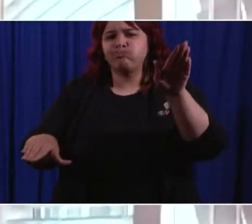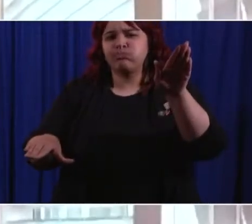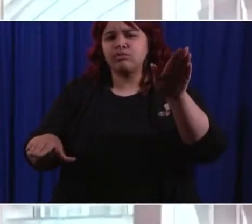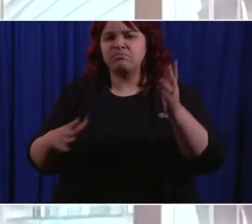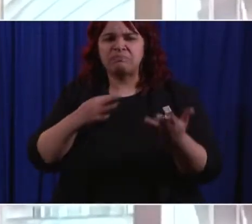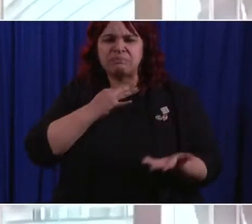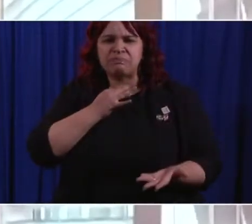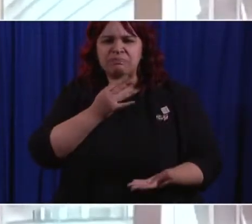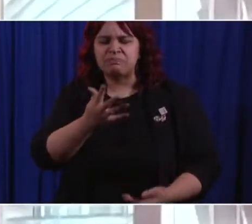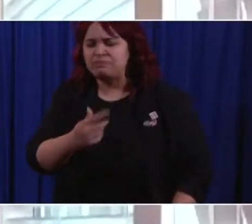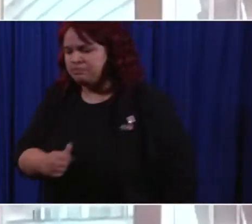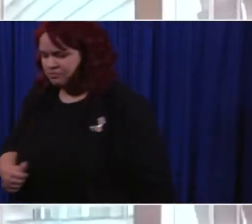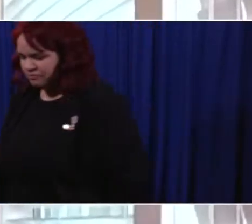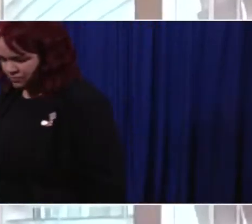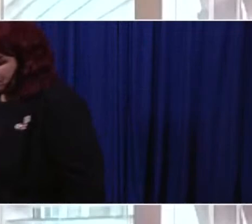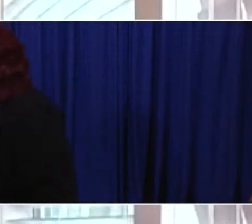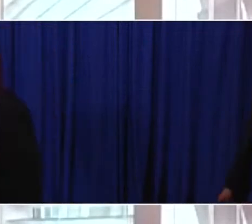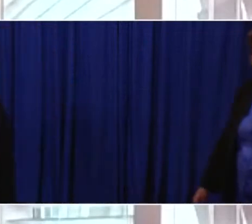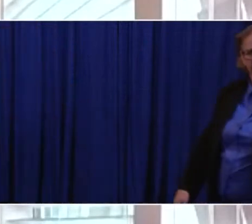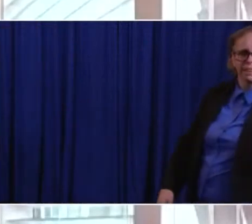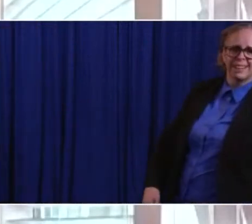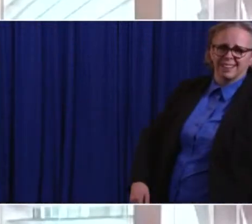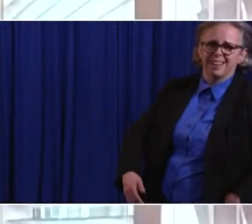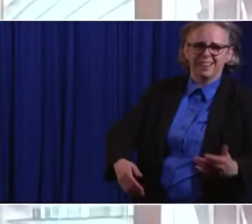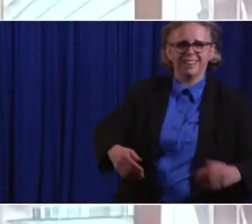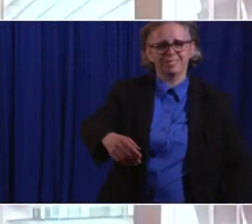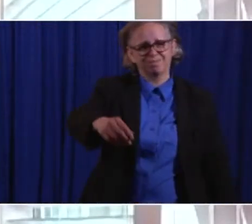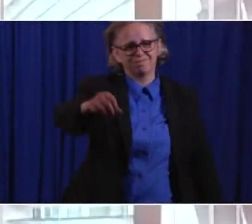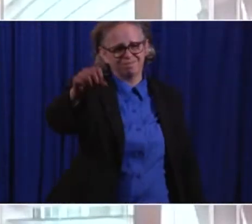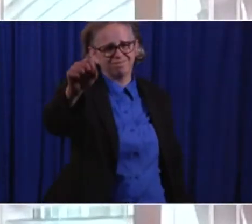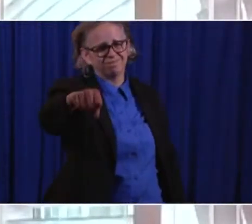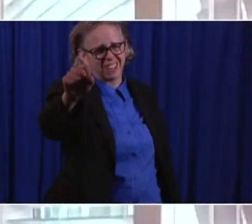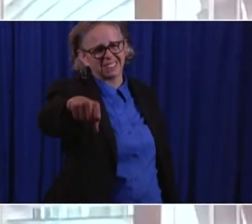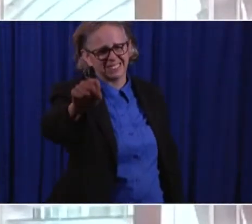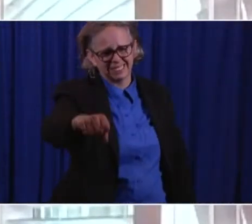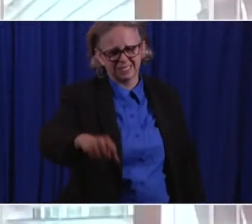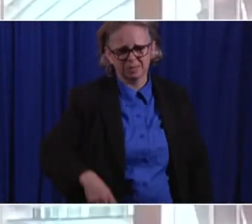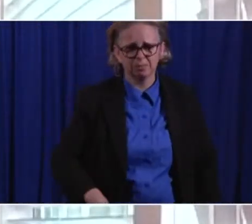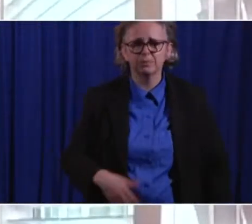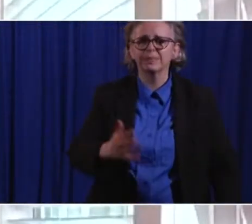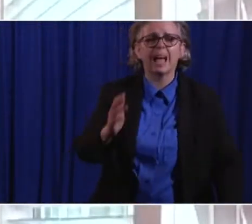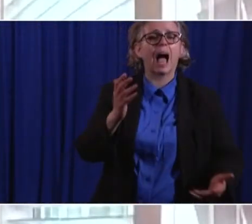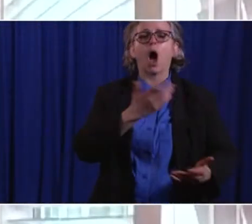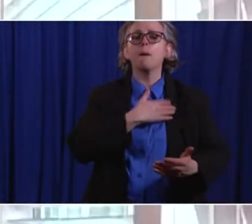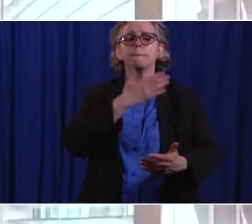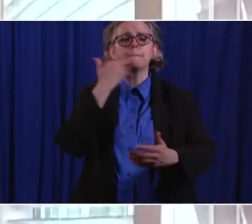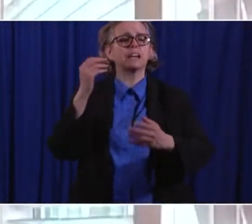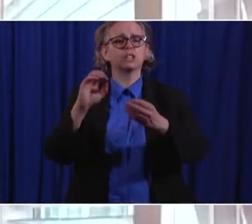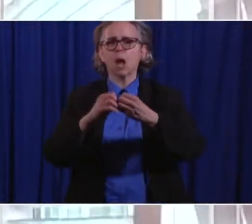that hypothetical question is if we look at our hospitalizations. And